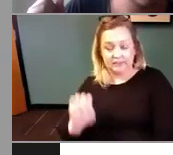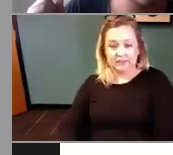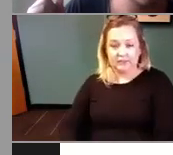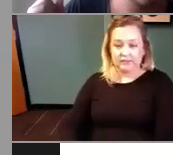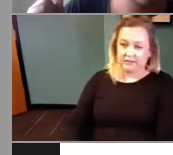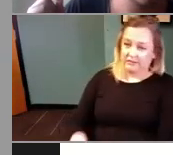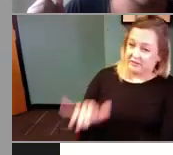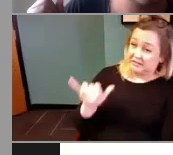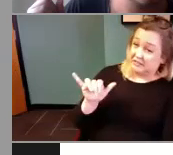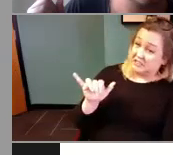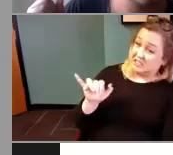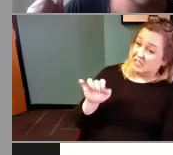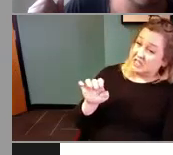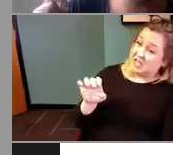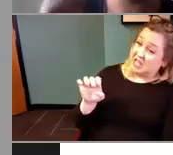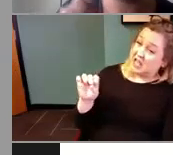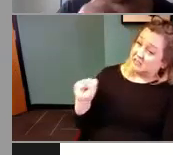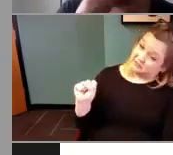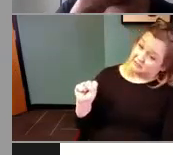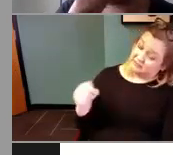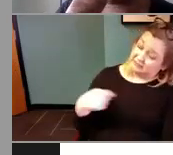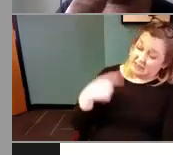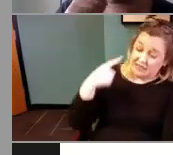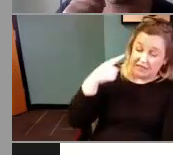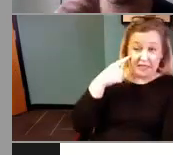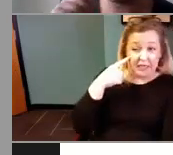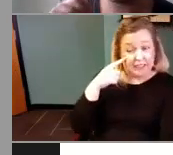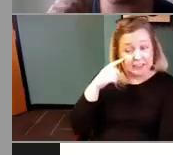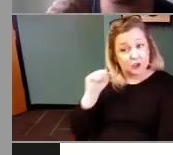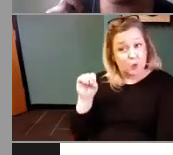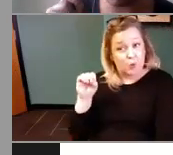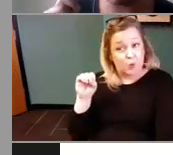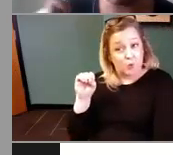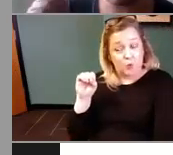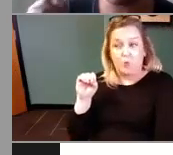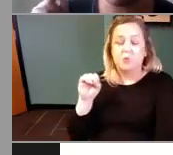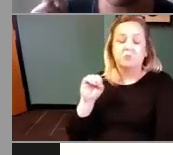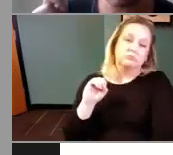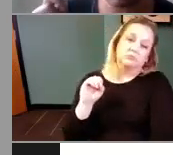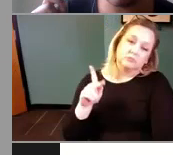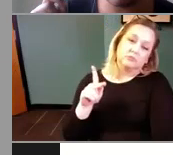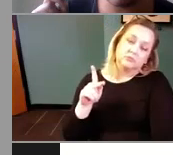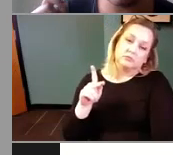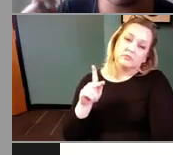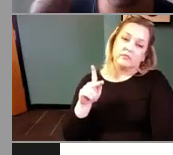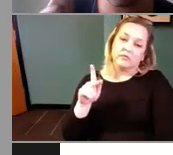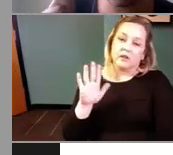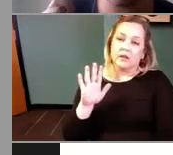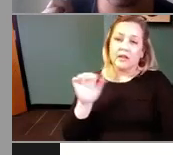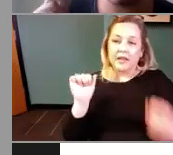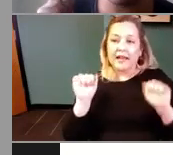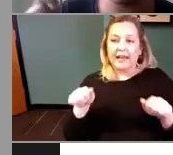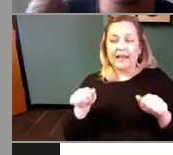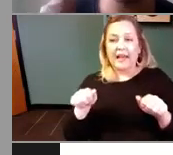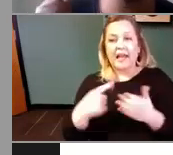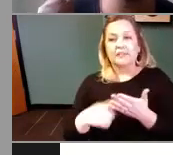Yes, I think so. Okay. We can talk about it in more detail later. Just go